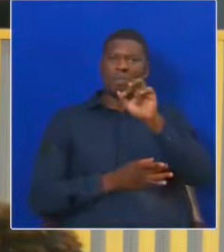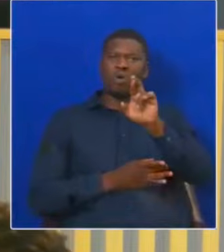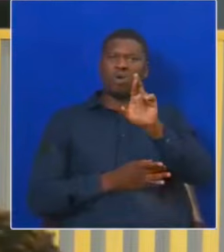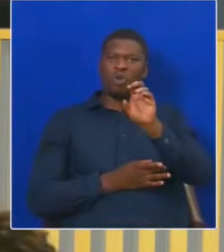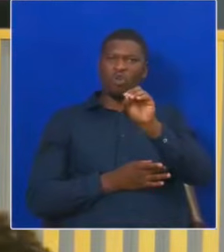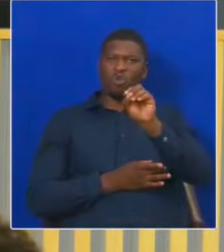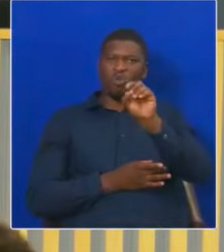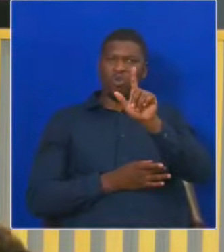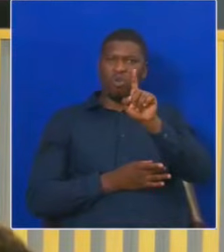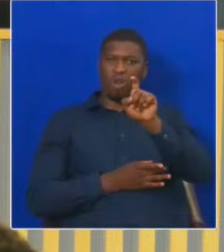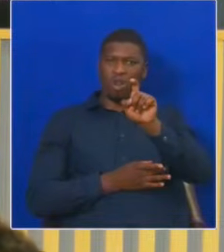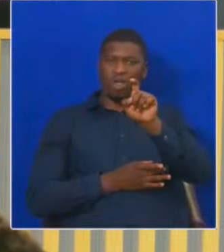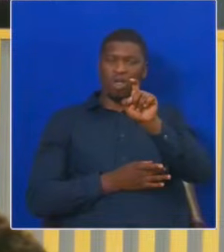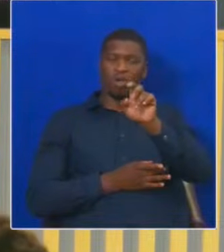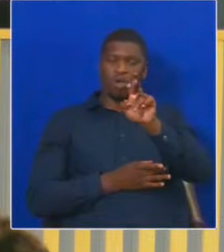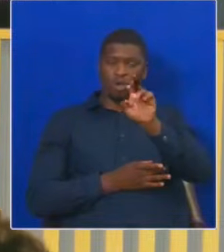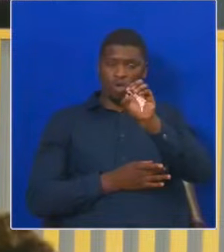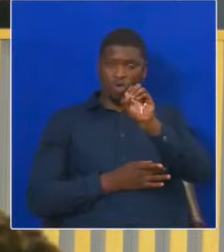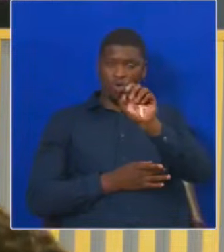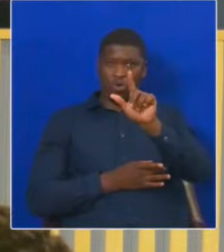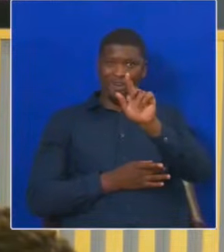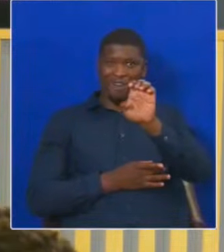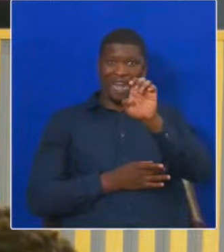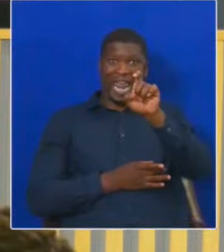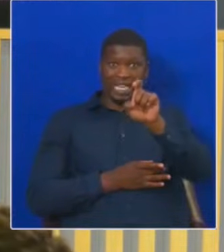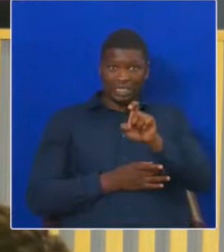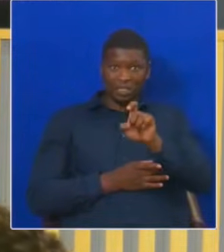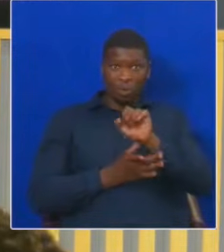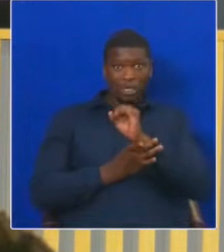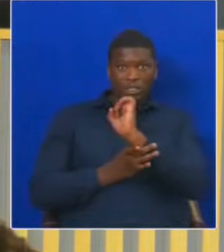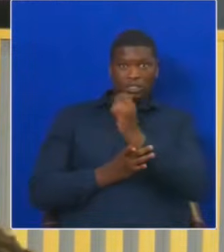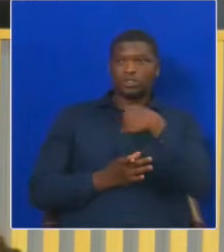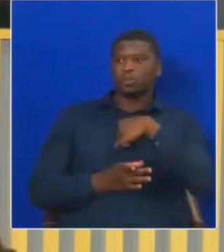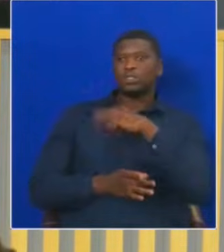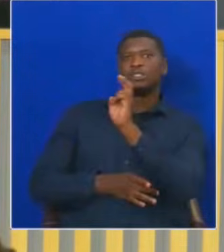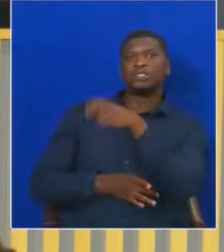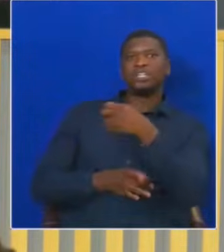and his wife's Cartier watch,